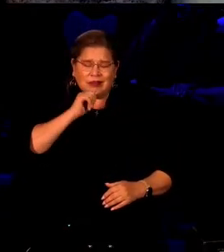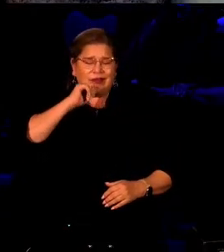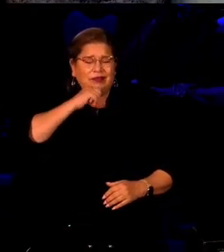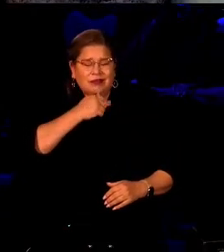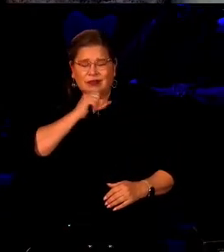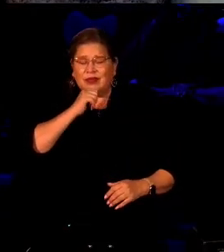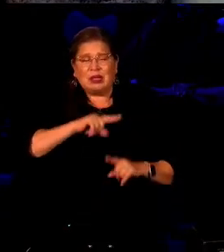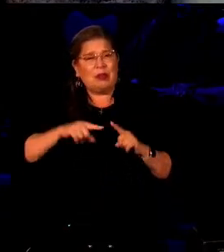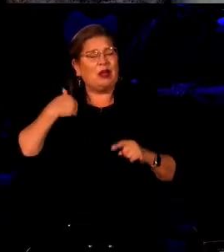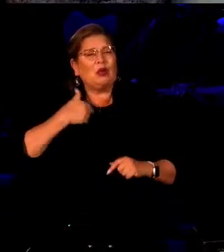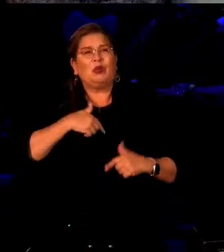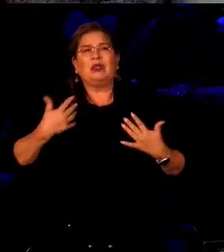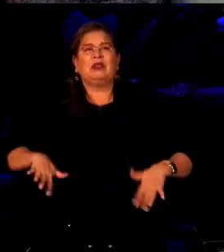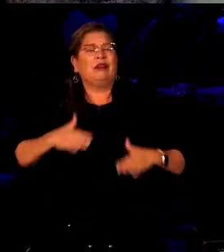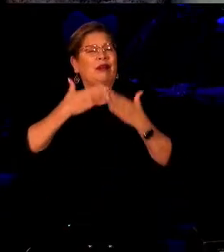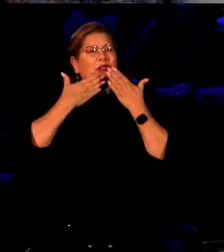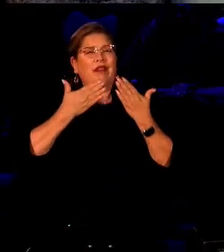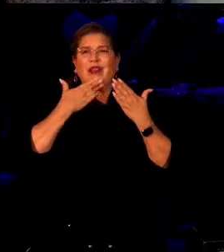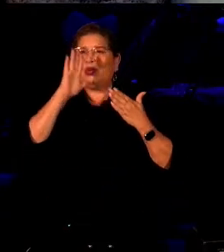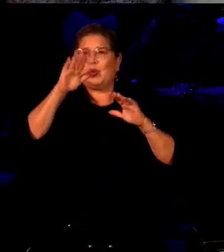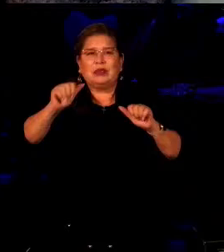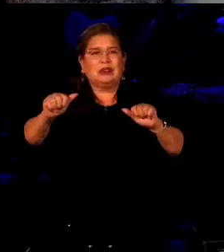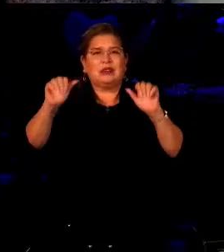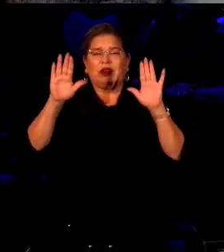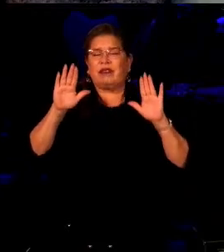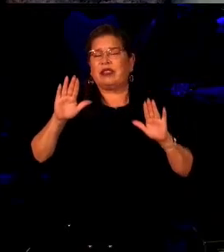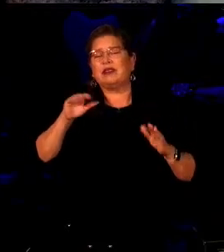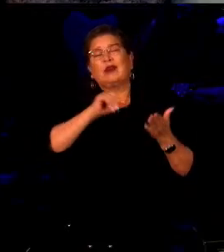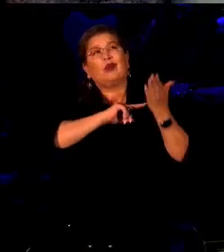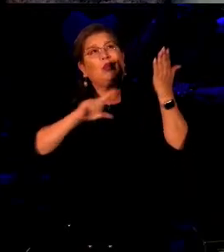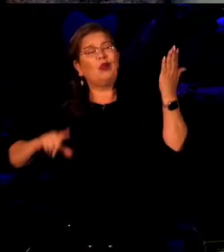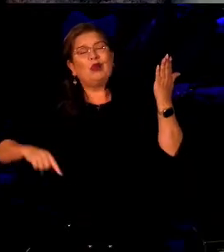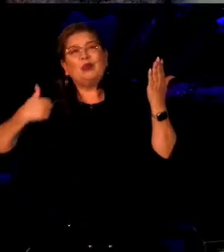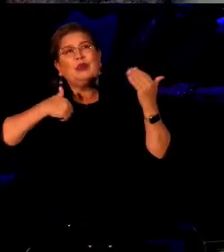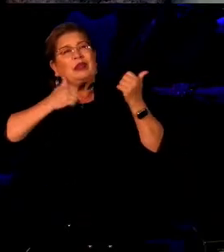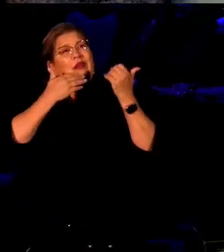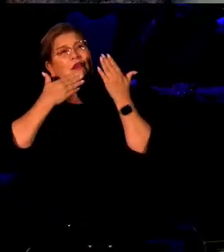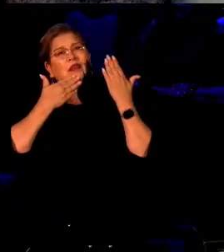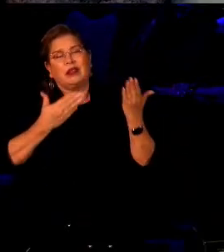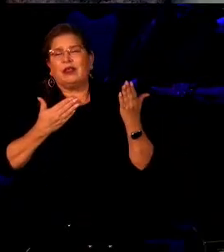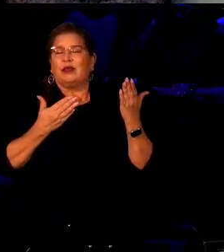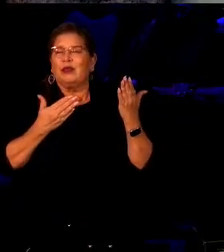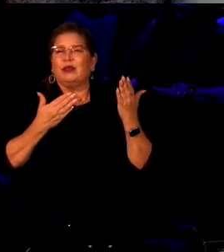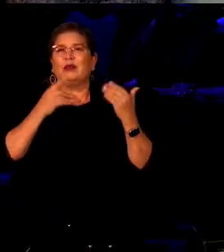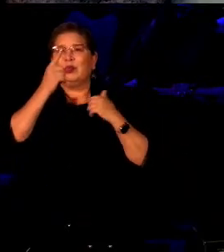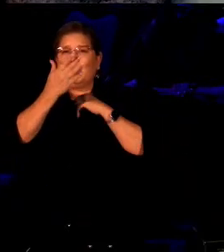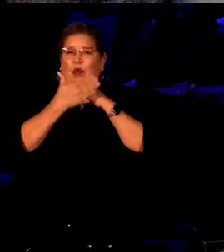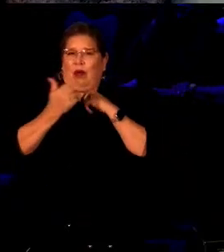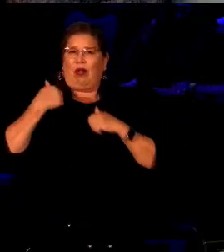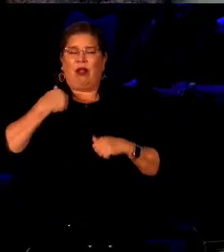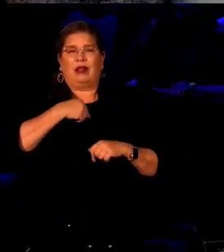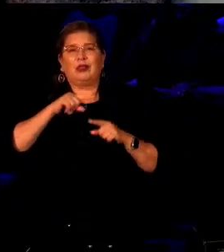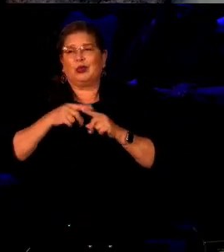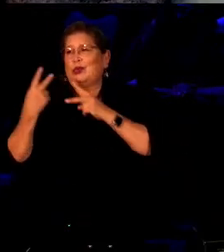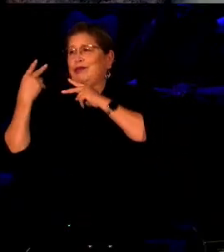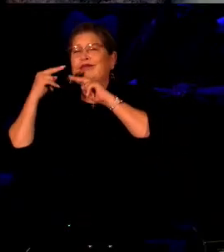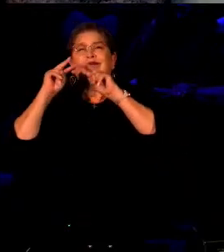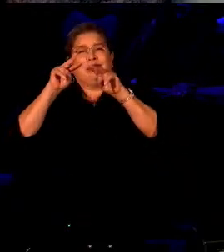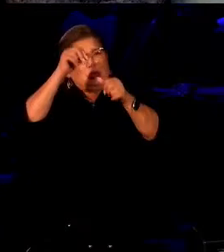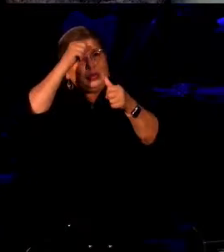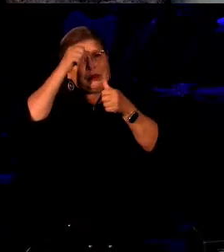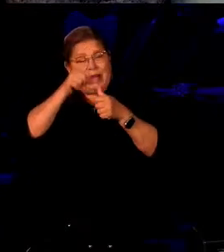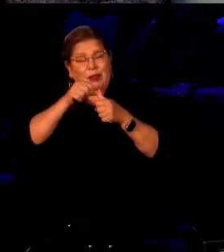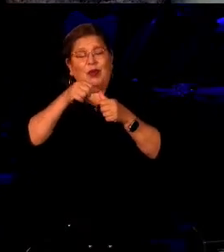so thankful for Your sacrifice. And Lord, we thank You that You call us to remember, and as